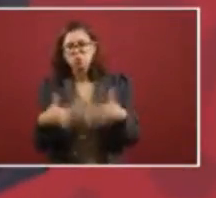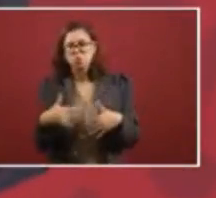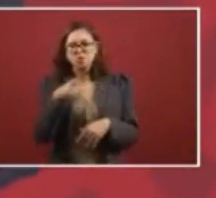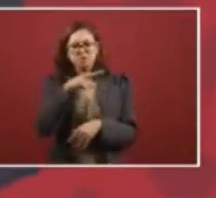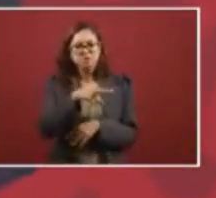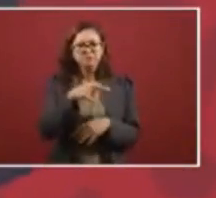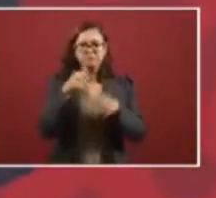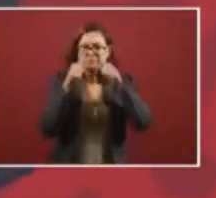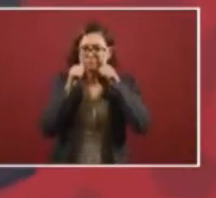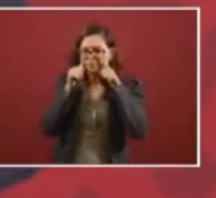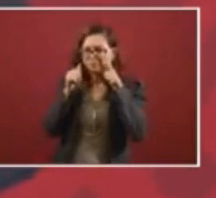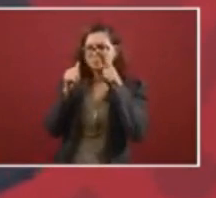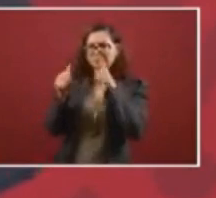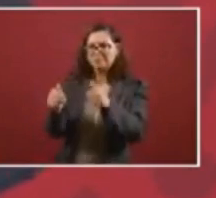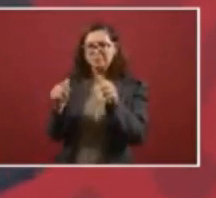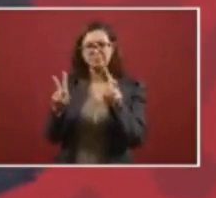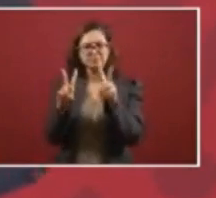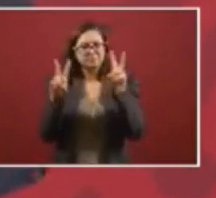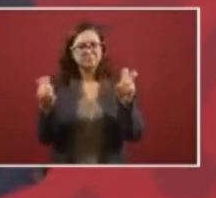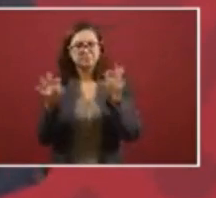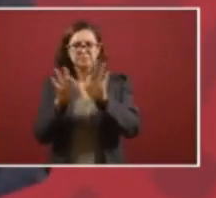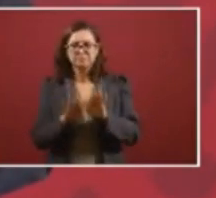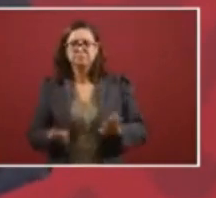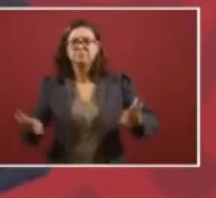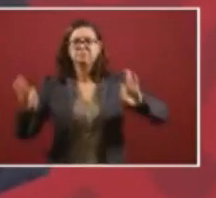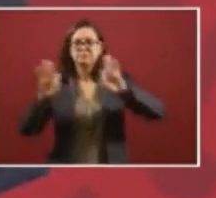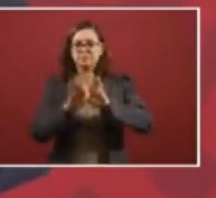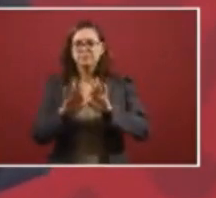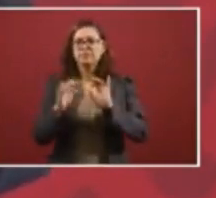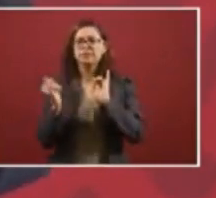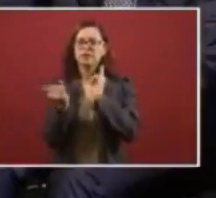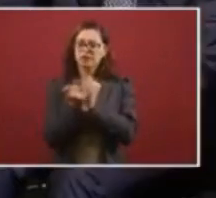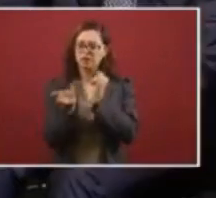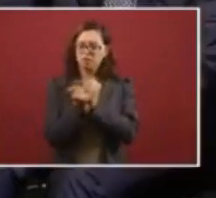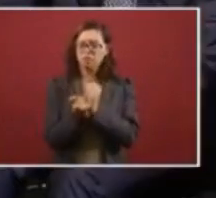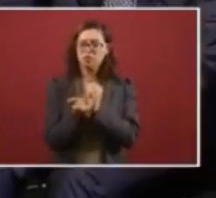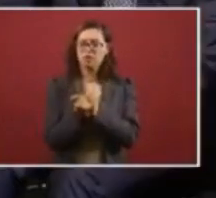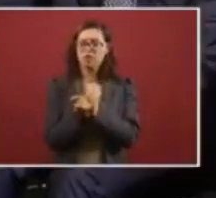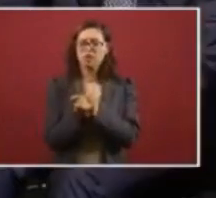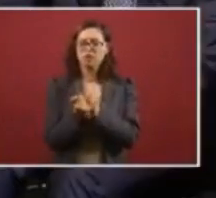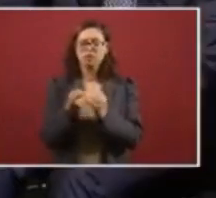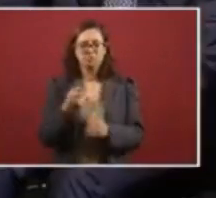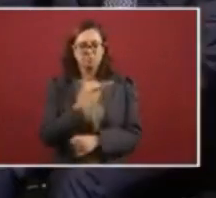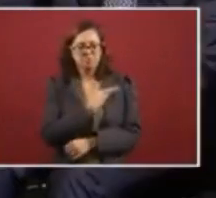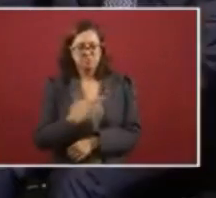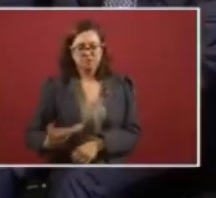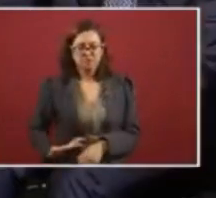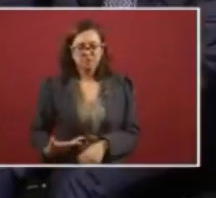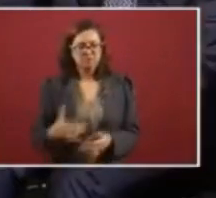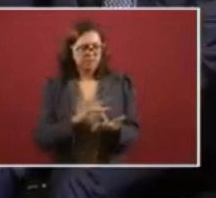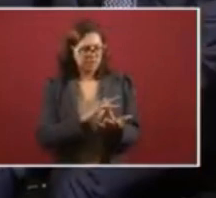personal involvement in such an important matter. And as the president